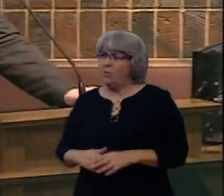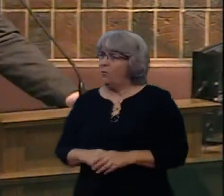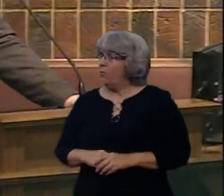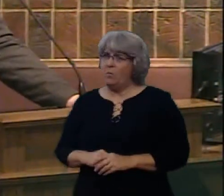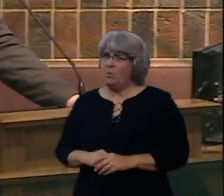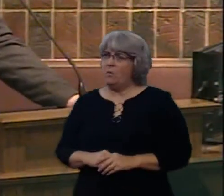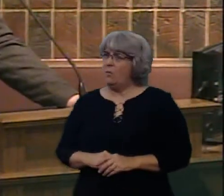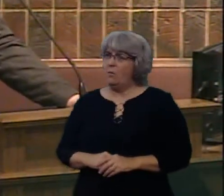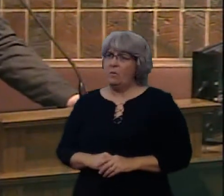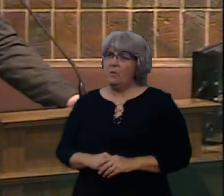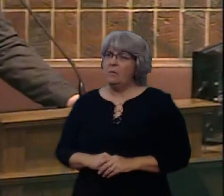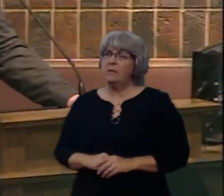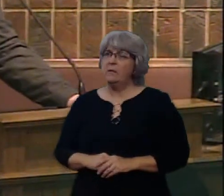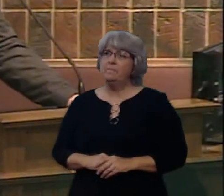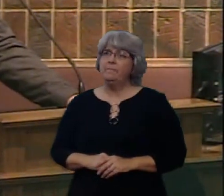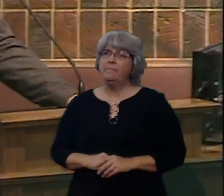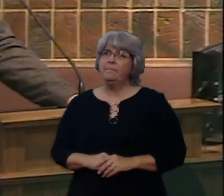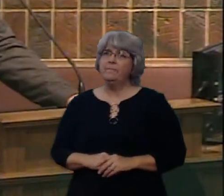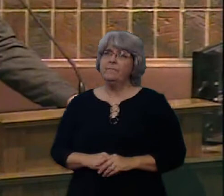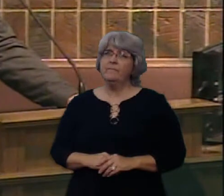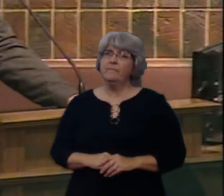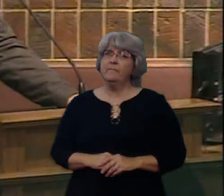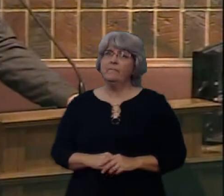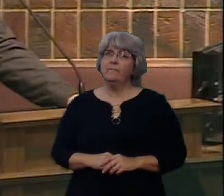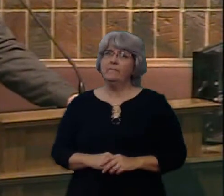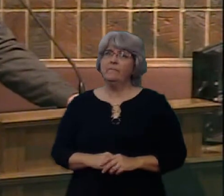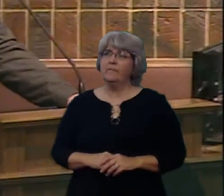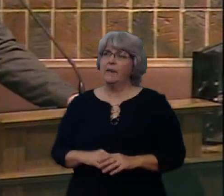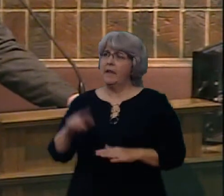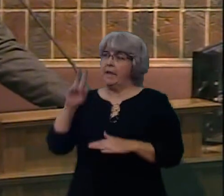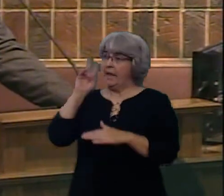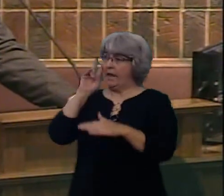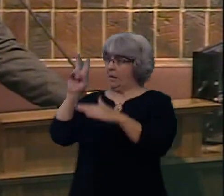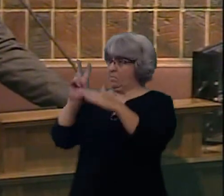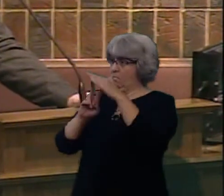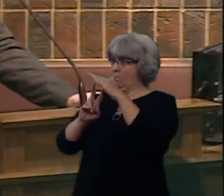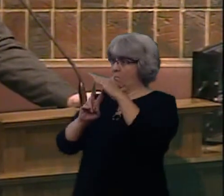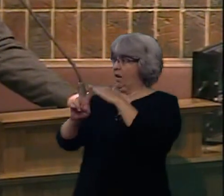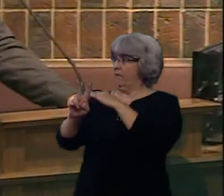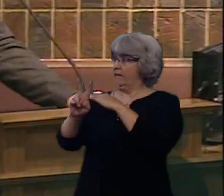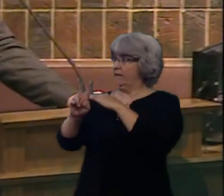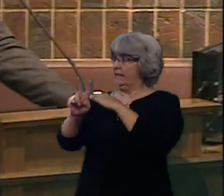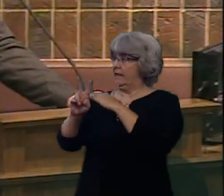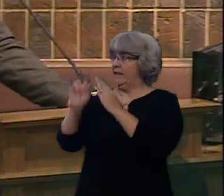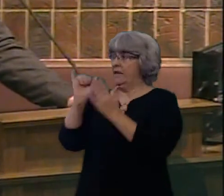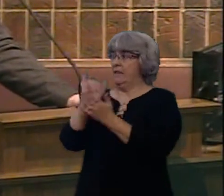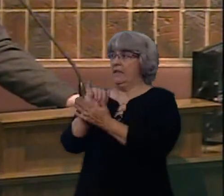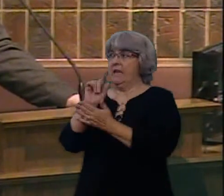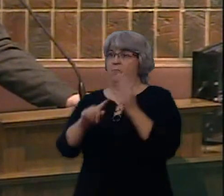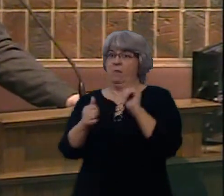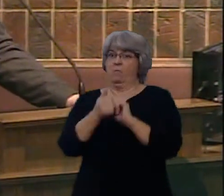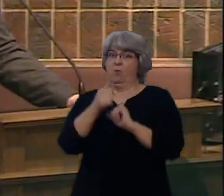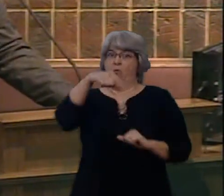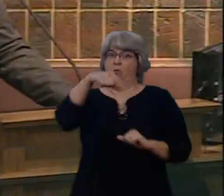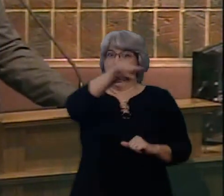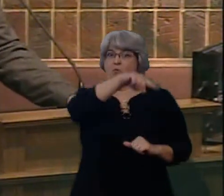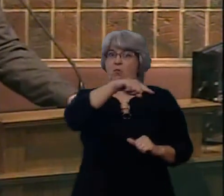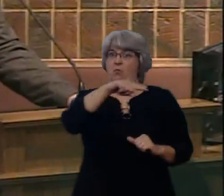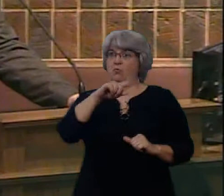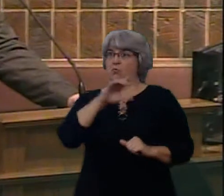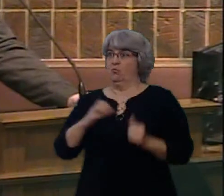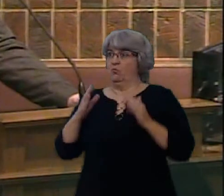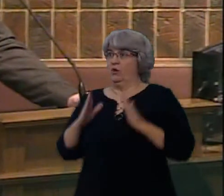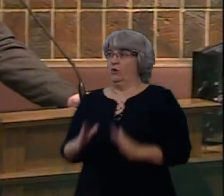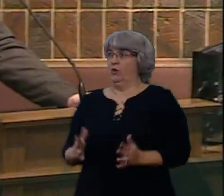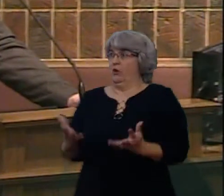Prophecy, specifically, was actually the gift that Paul most desired for others to have. He says this in 1 Corinthians chapter